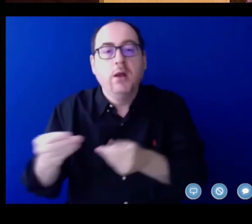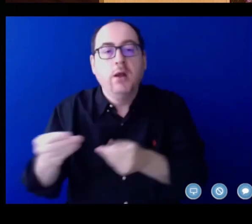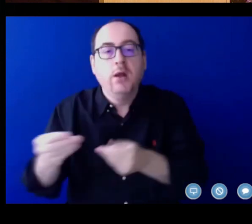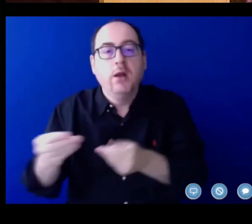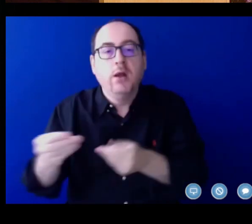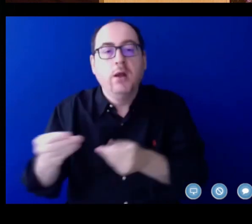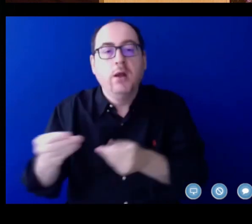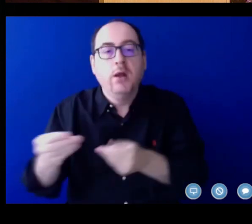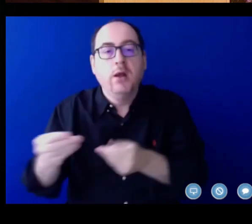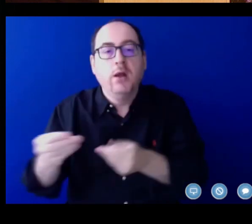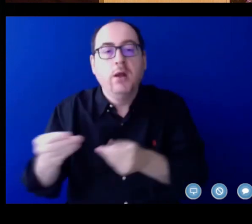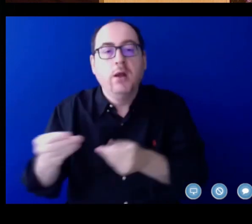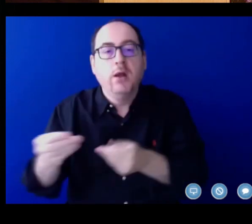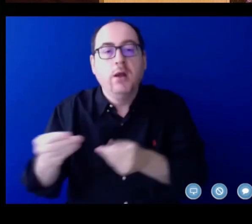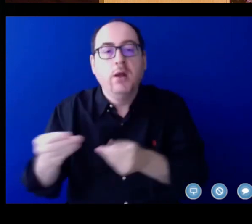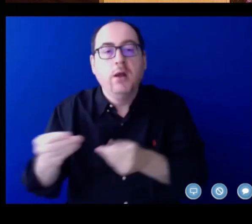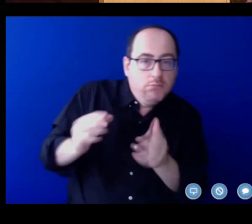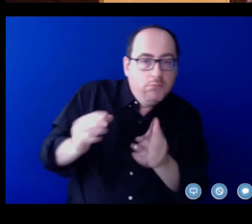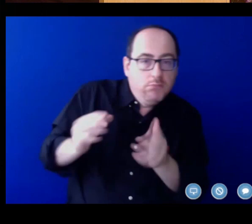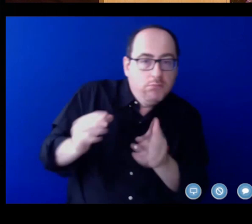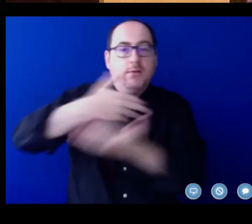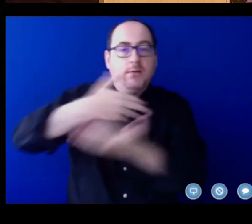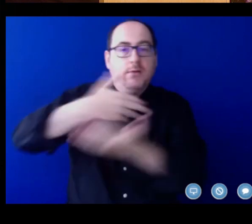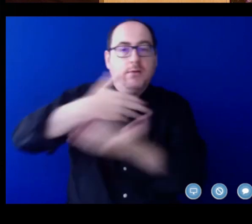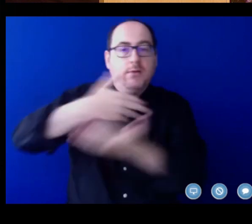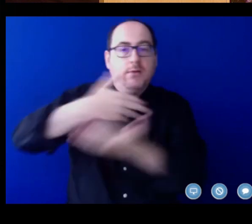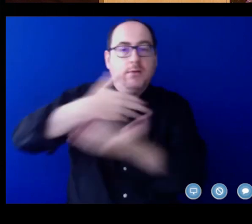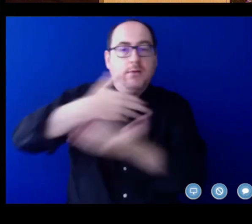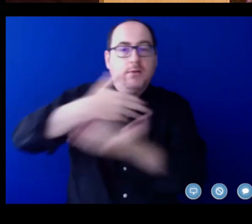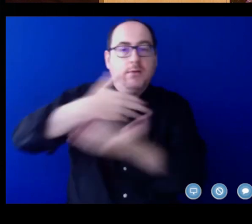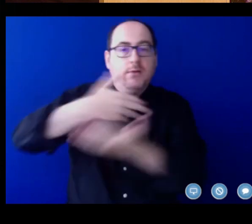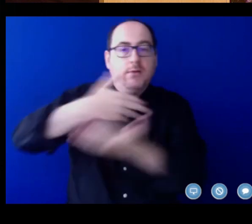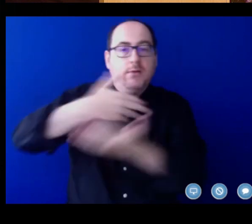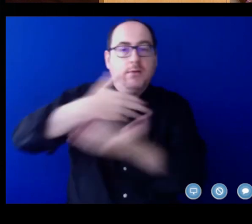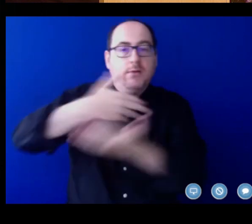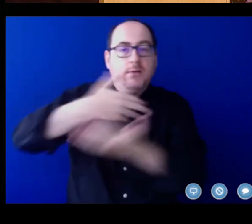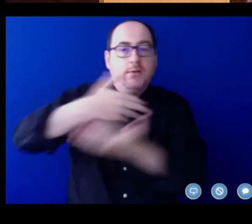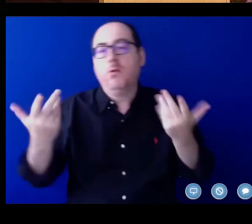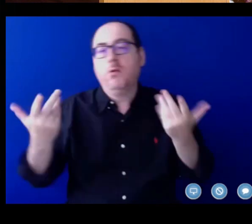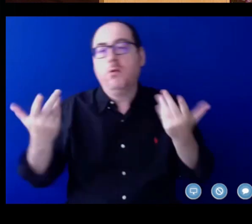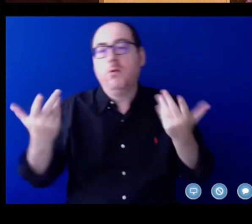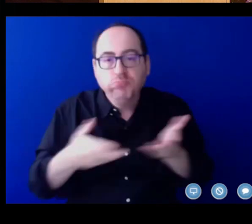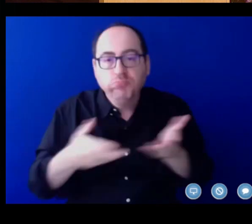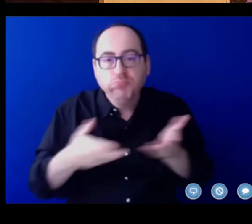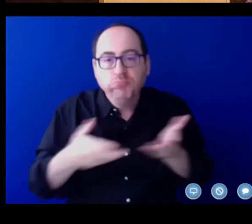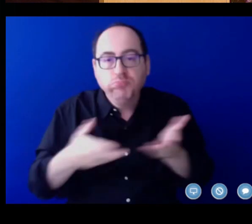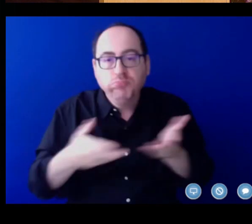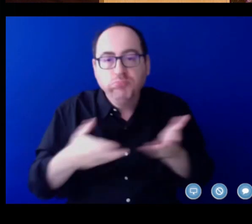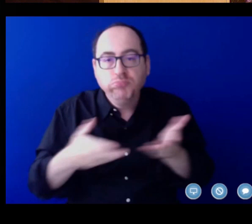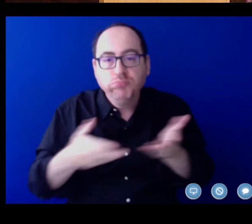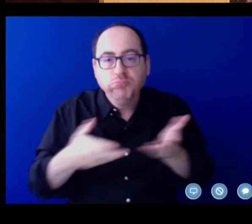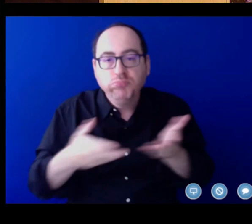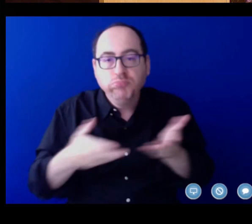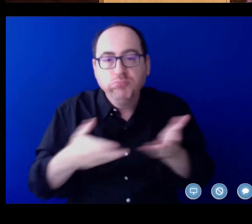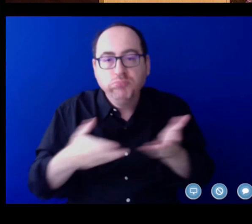parents, working with interpreters, and recognising people's strengths and aspirations, as well as the challenges that they face.